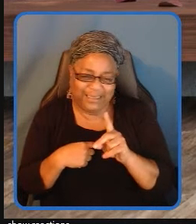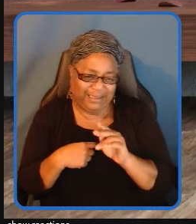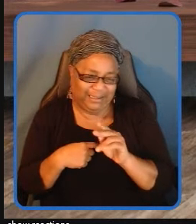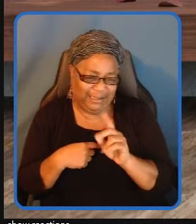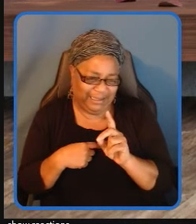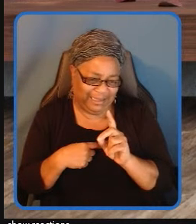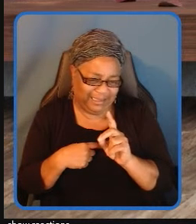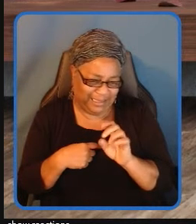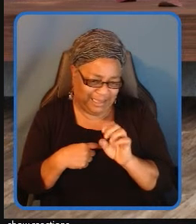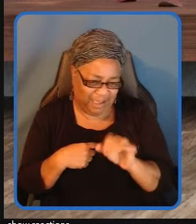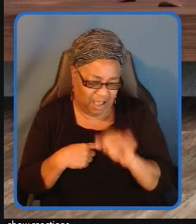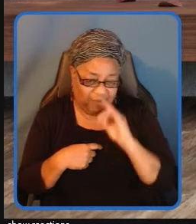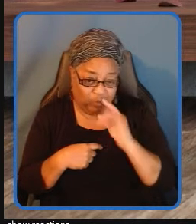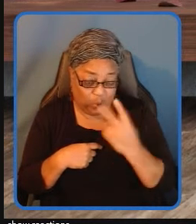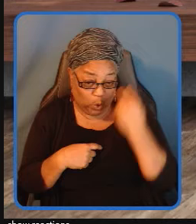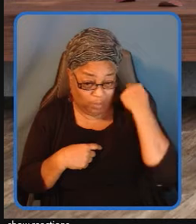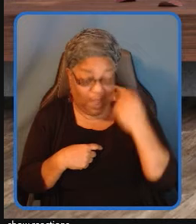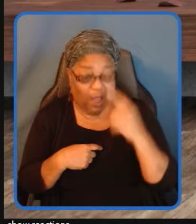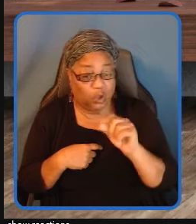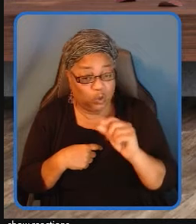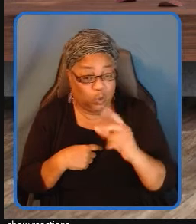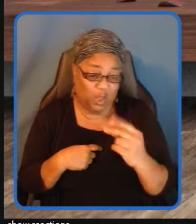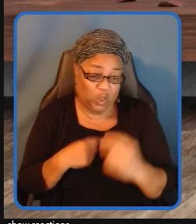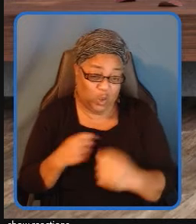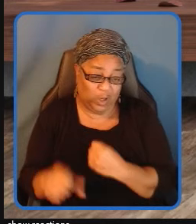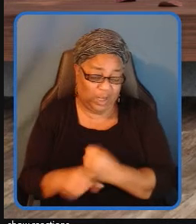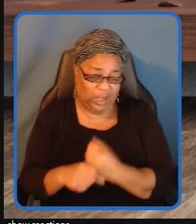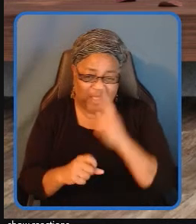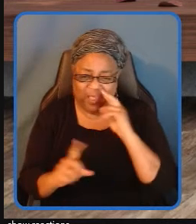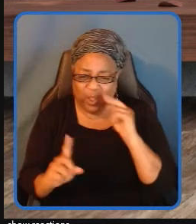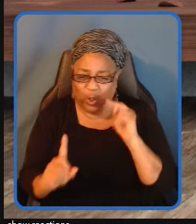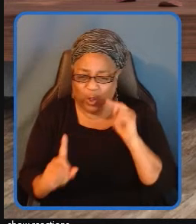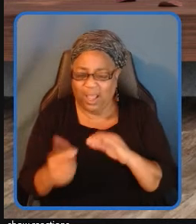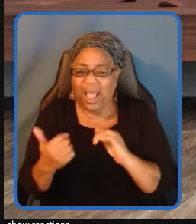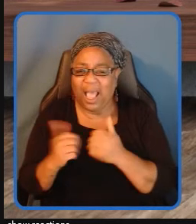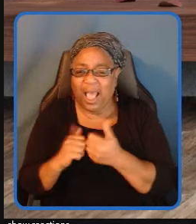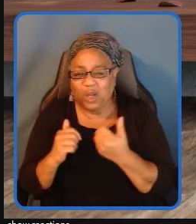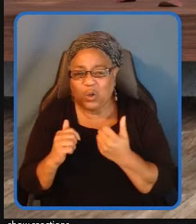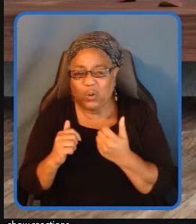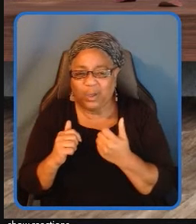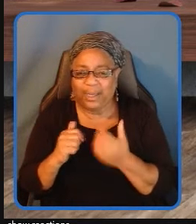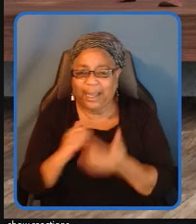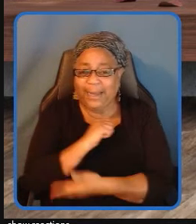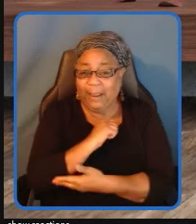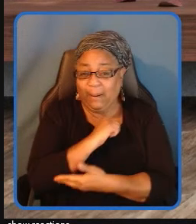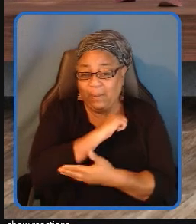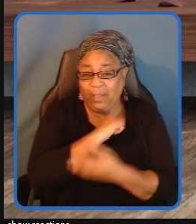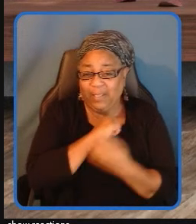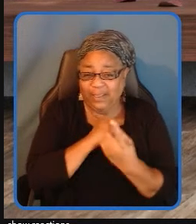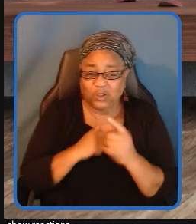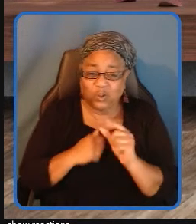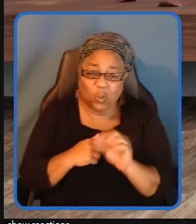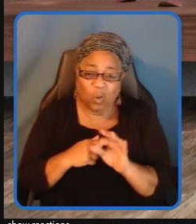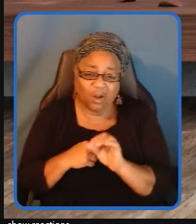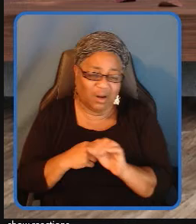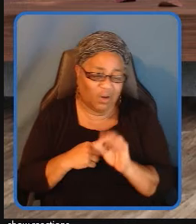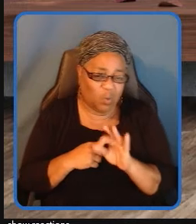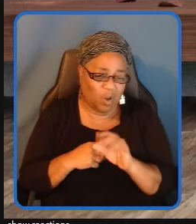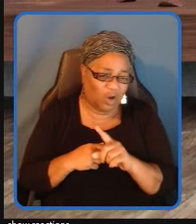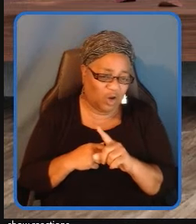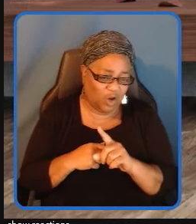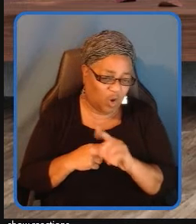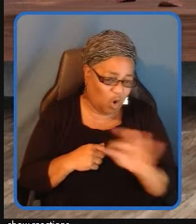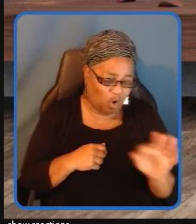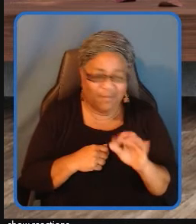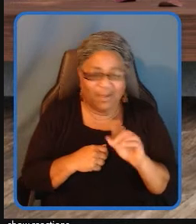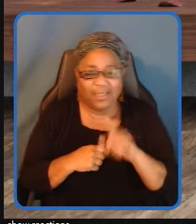look back 20, 30 years, they were just kind of looking at like, how do we enable these one-offs, this African American,